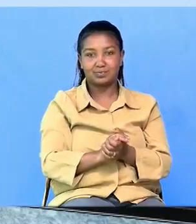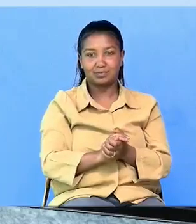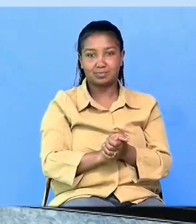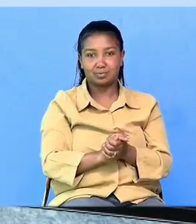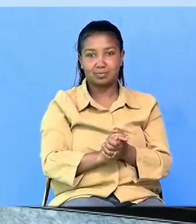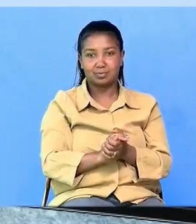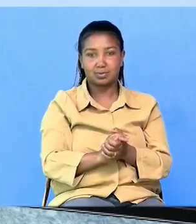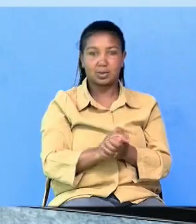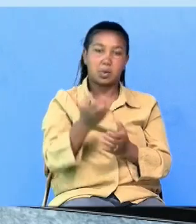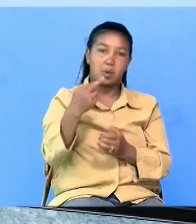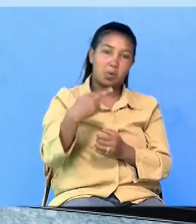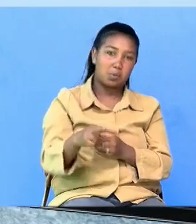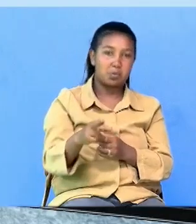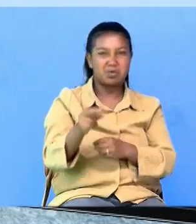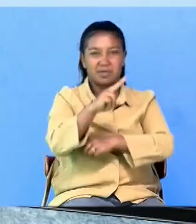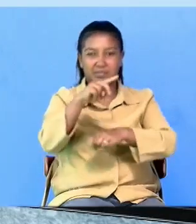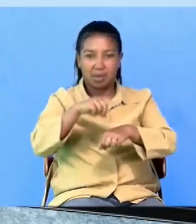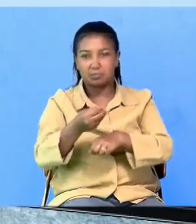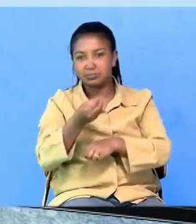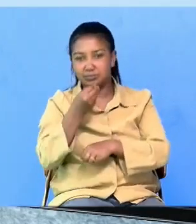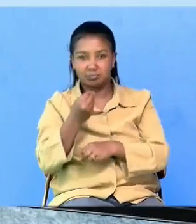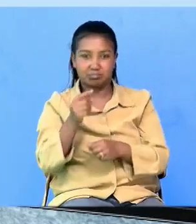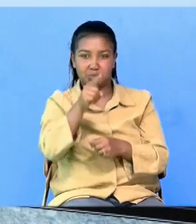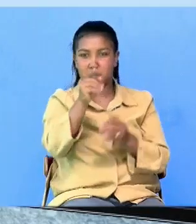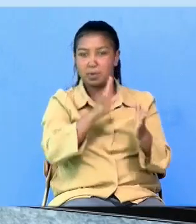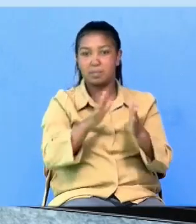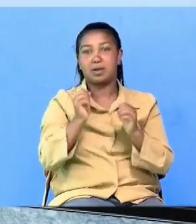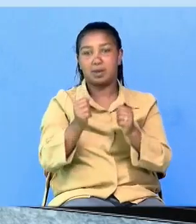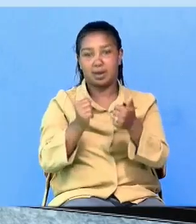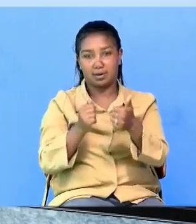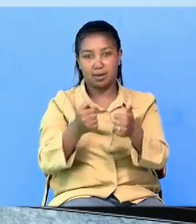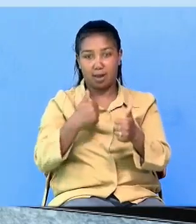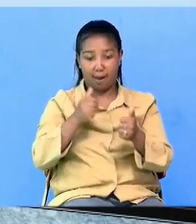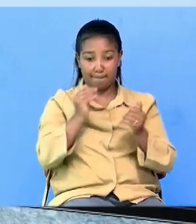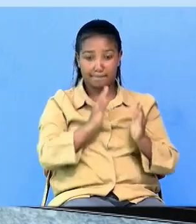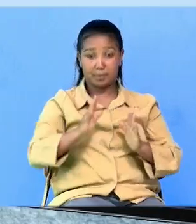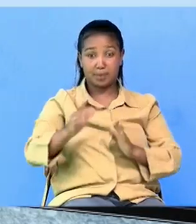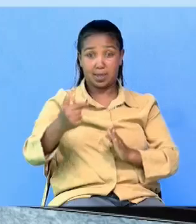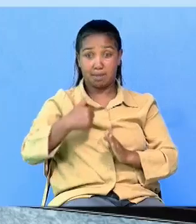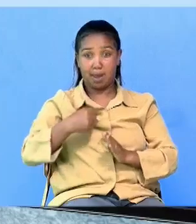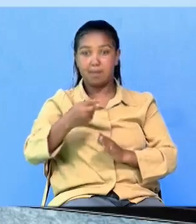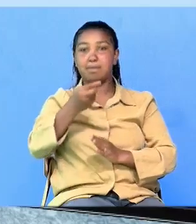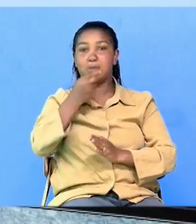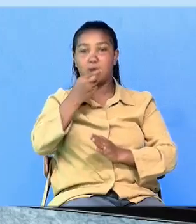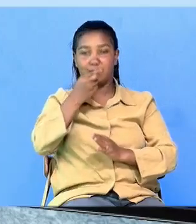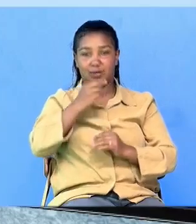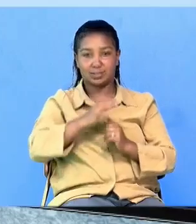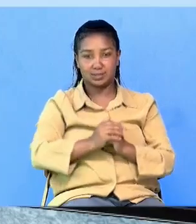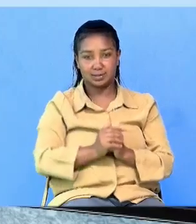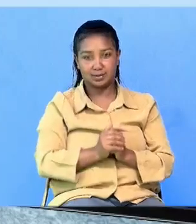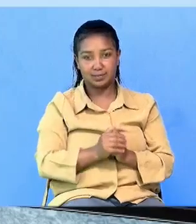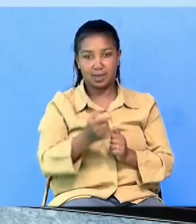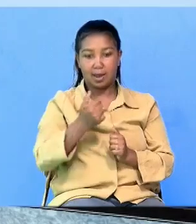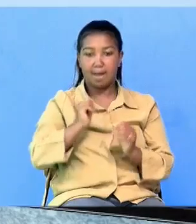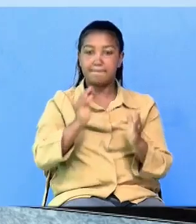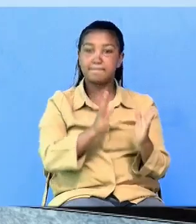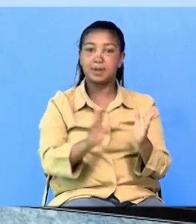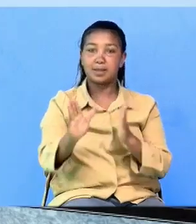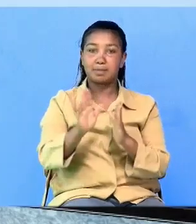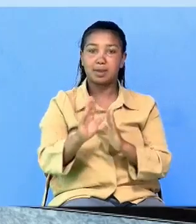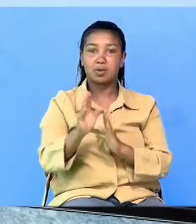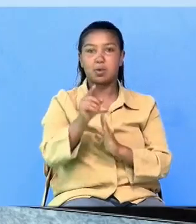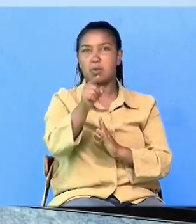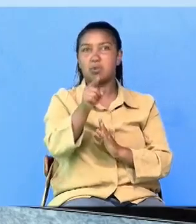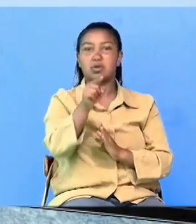just break times, maybe snack. Okay, that's it. So I prepare my breakfast. I prepare, or